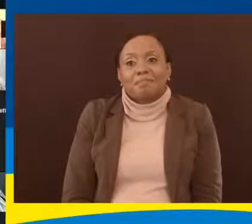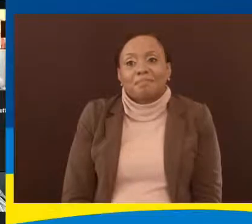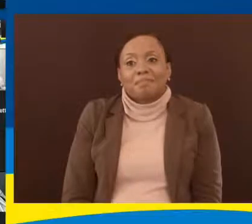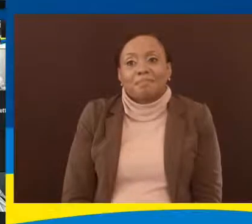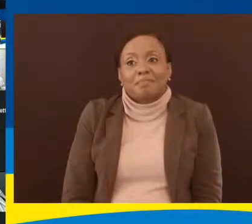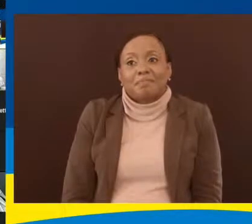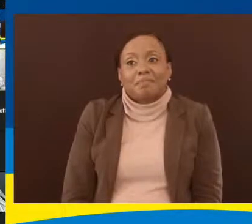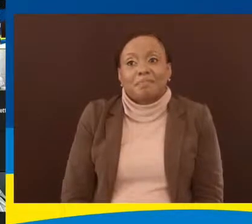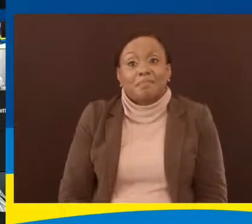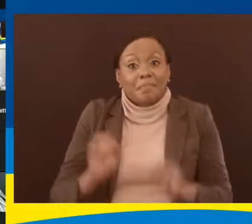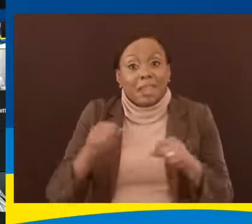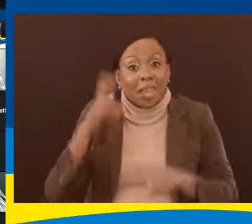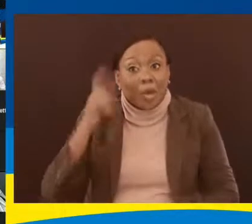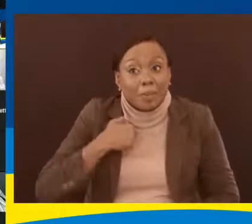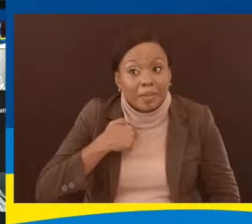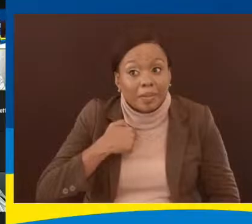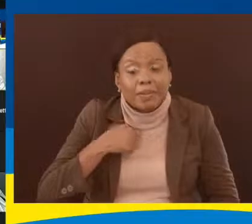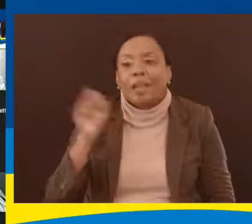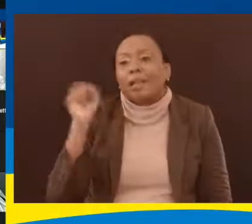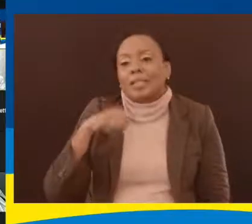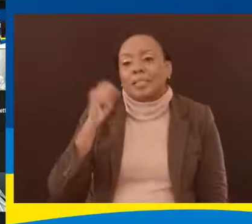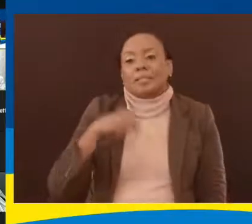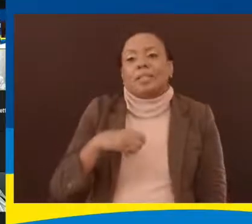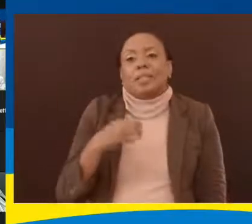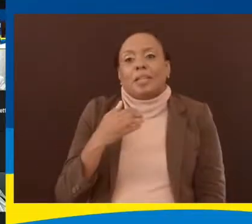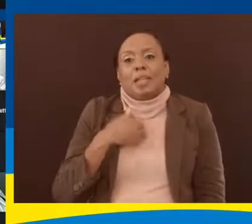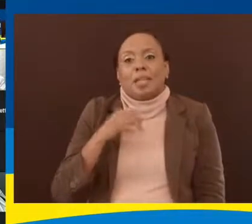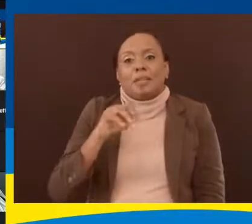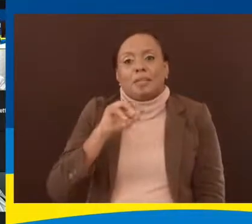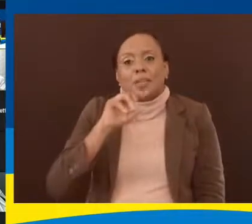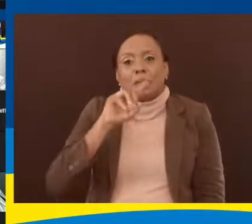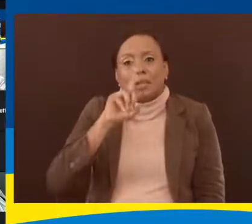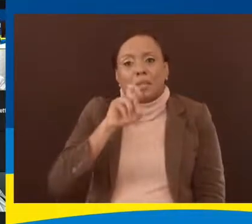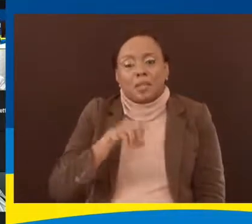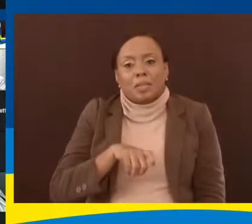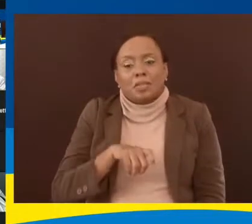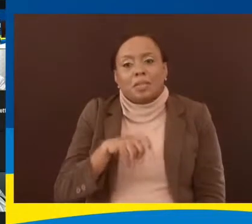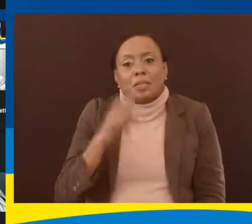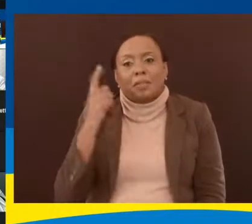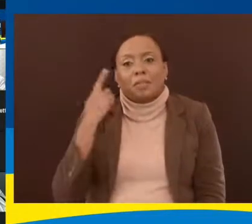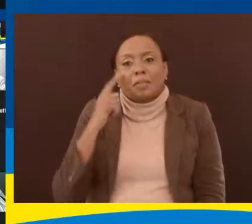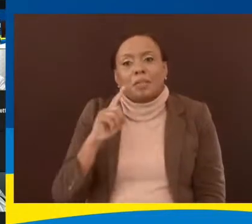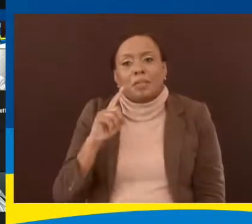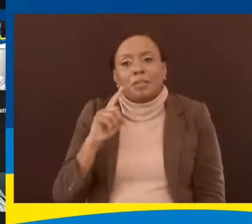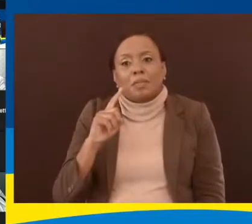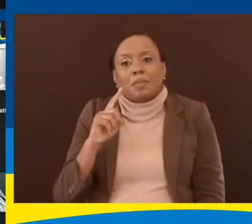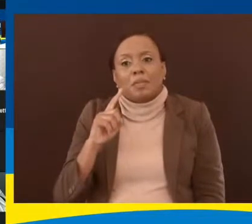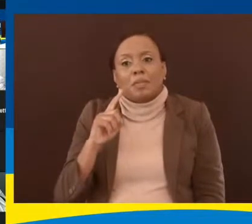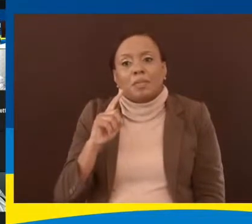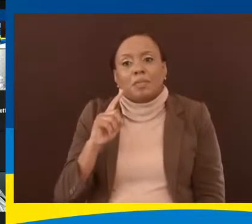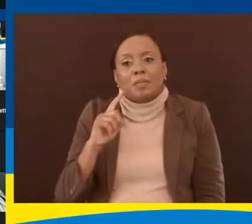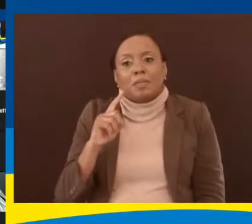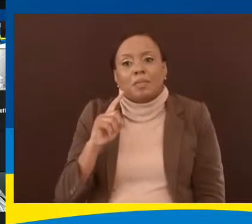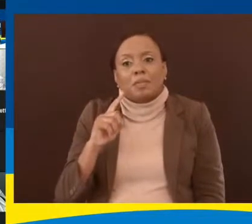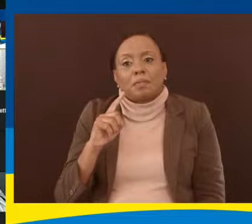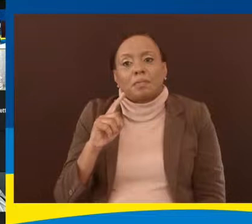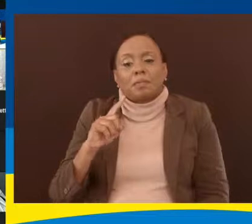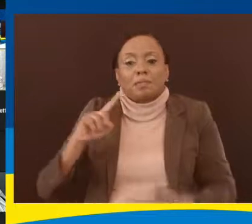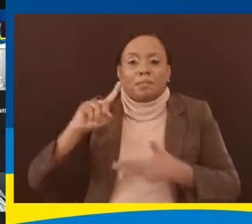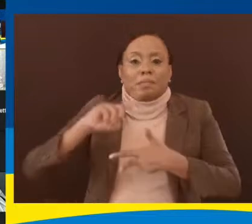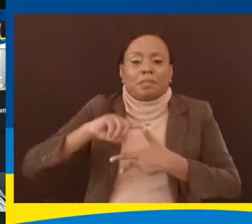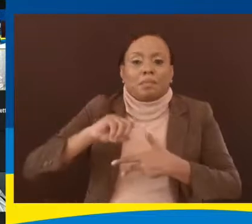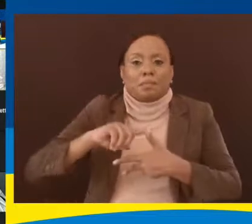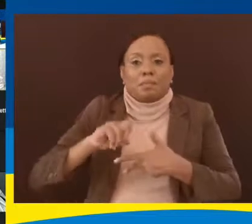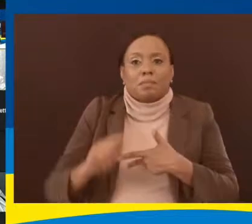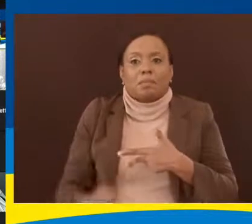Okay, can you hear me now? Yes. Good. Yes. I have a question firstly for the Education Minister, Ms.